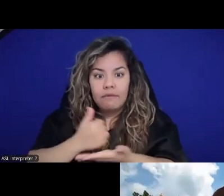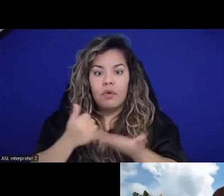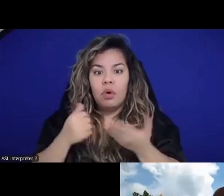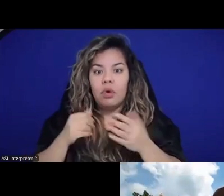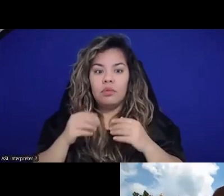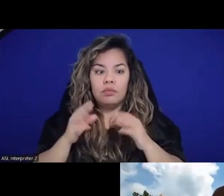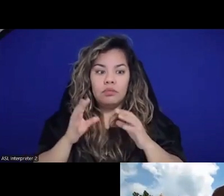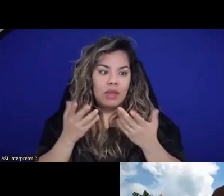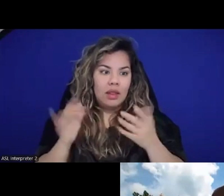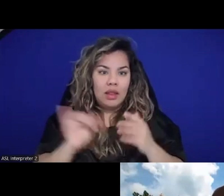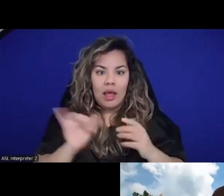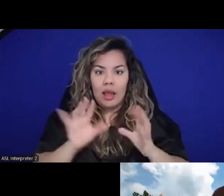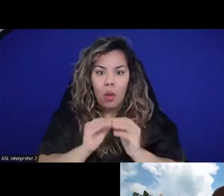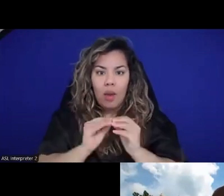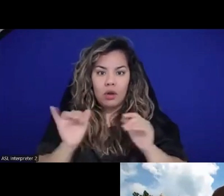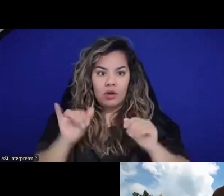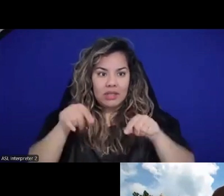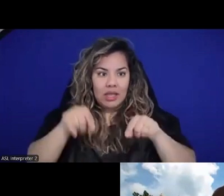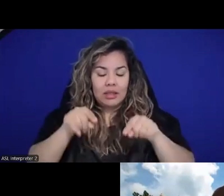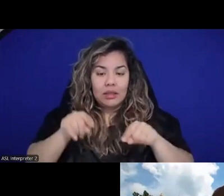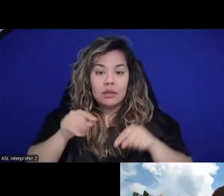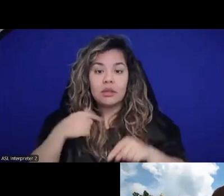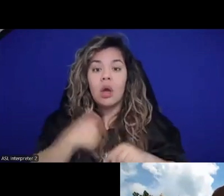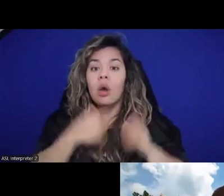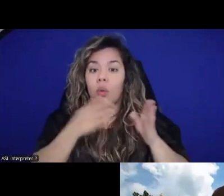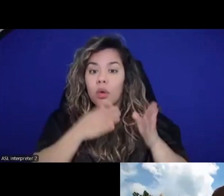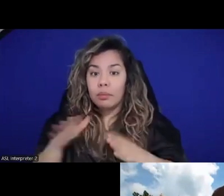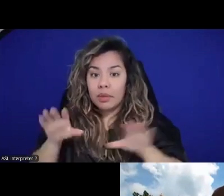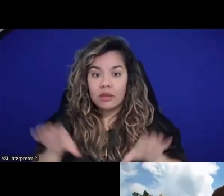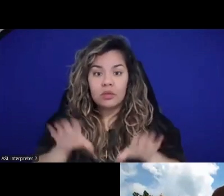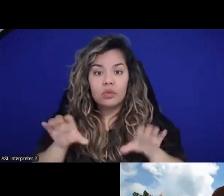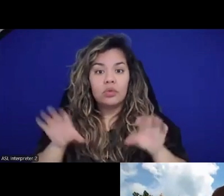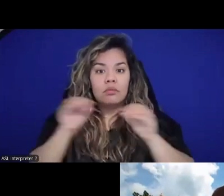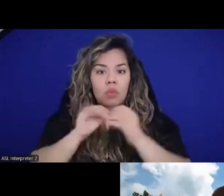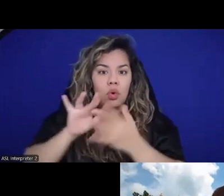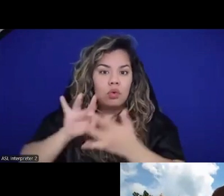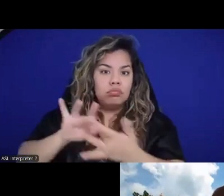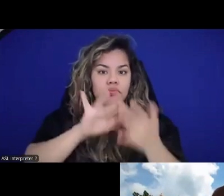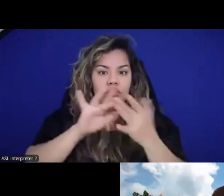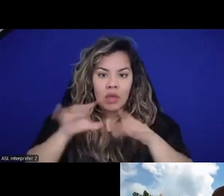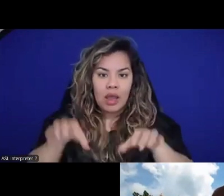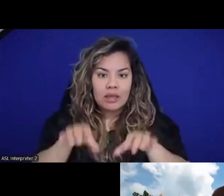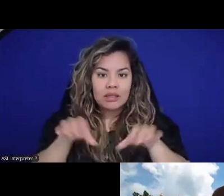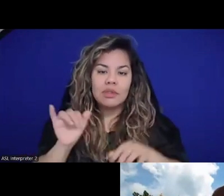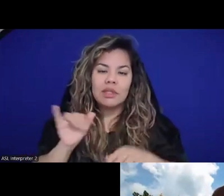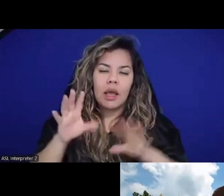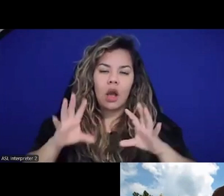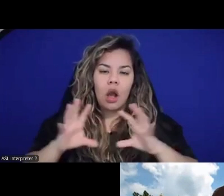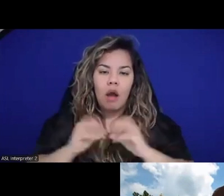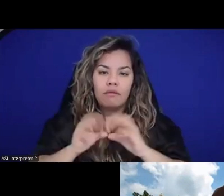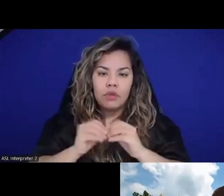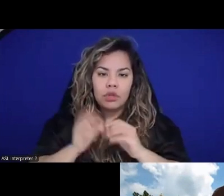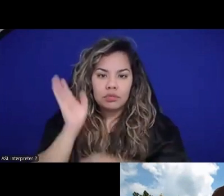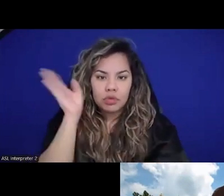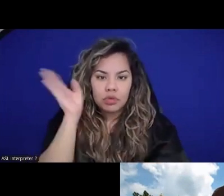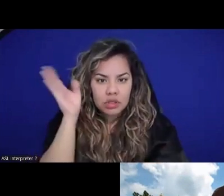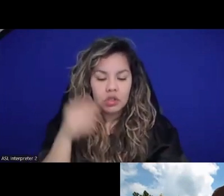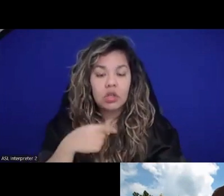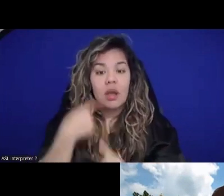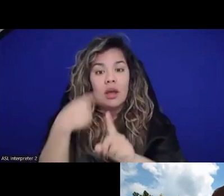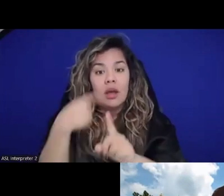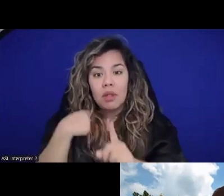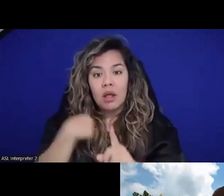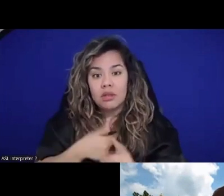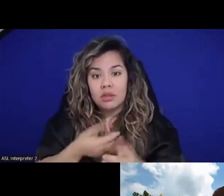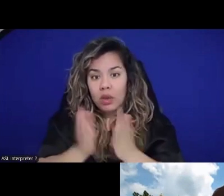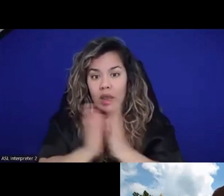other outreach activities, such as a conference presentation, and also we ask you your idea about